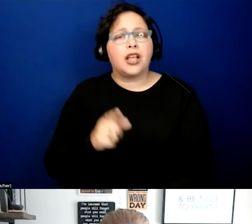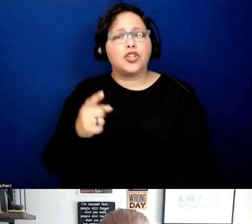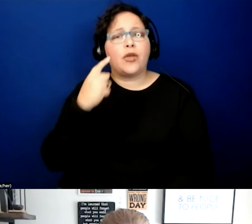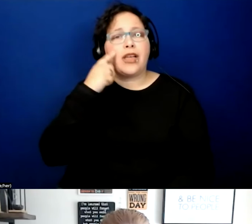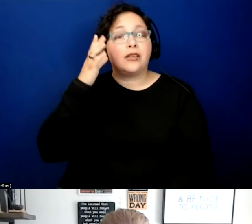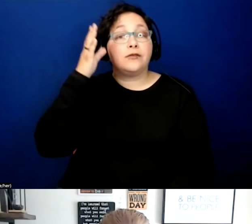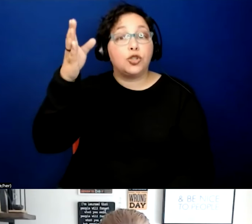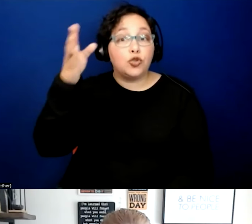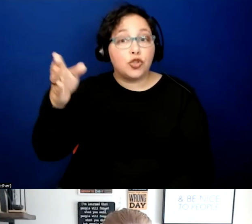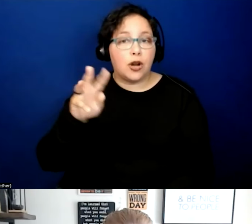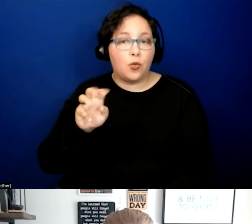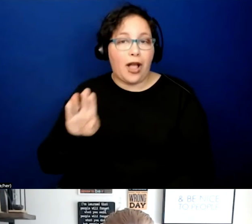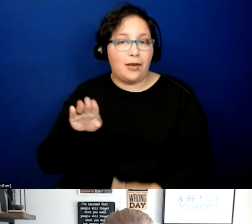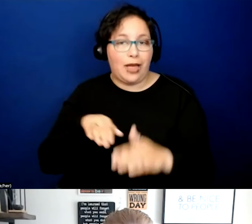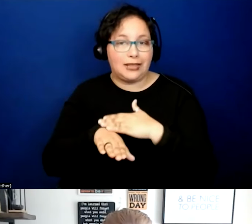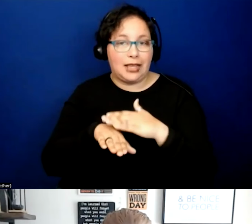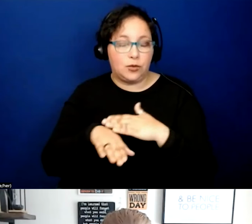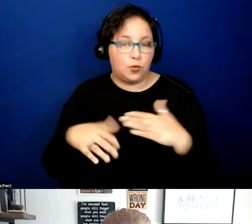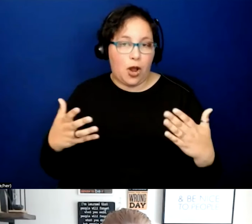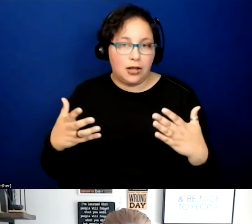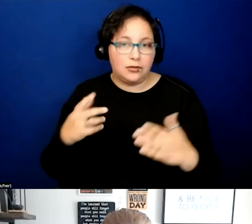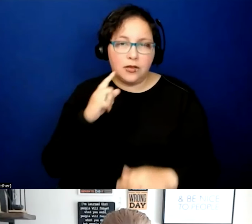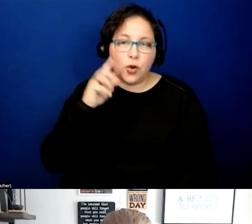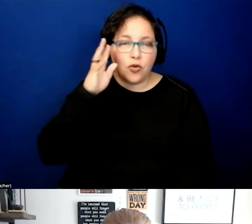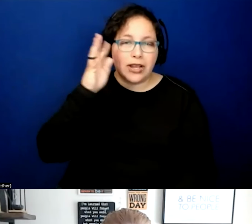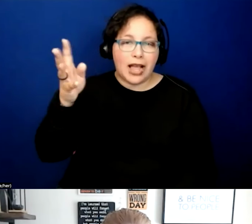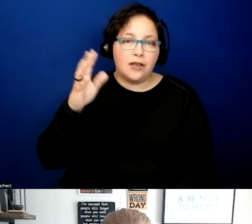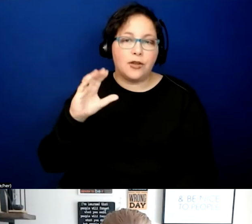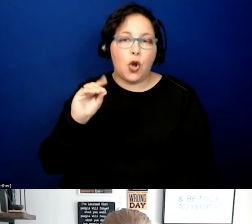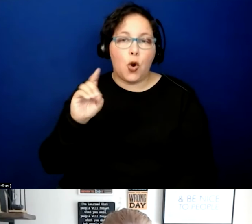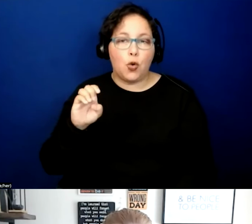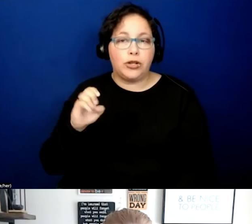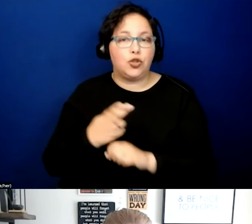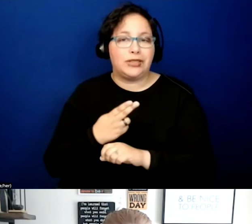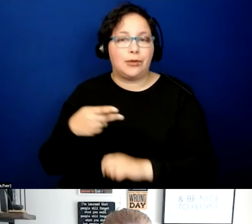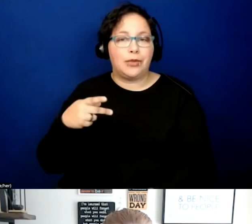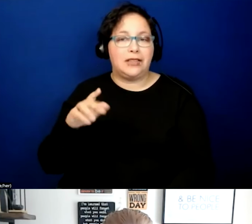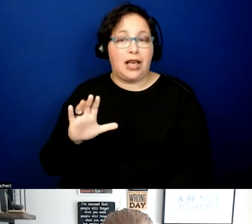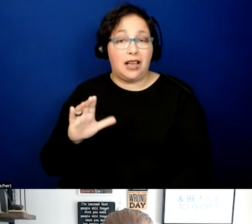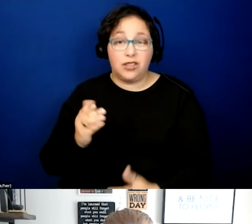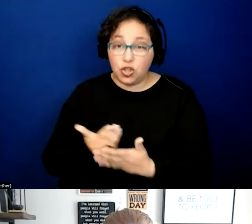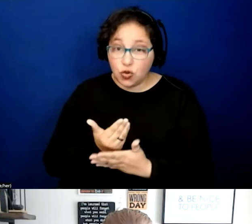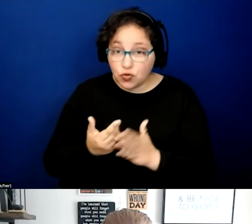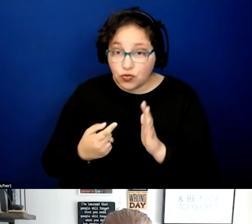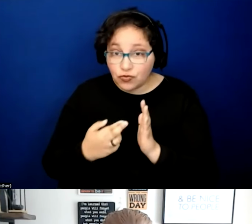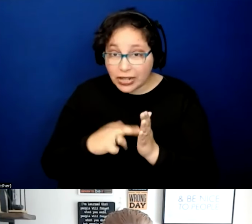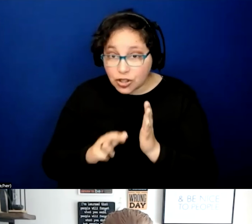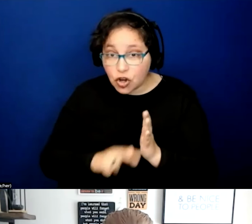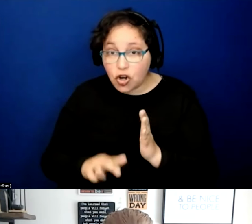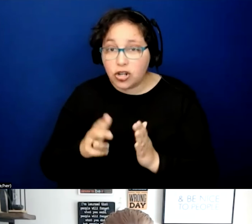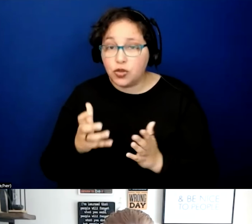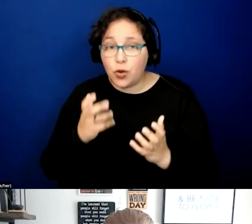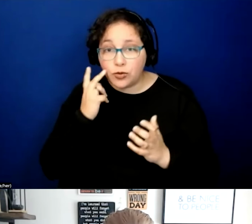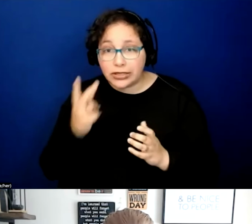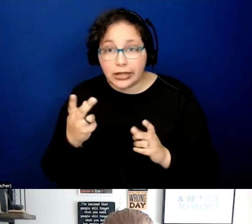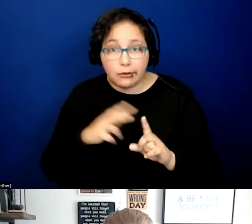of web accessibility and creative coding with P5? Is there any new research about accessibility that you'd like to see applied